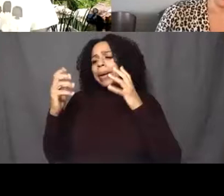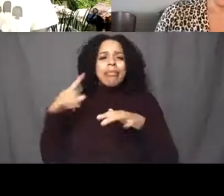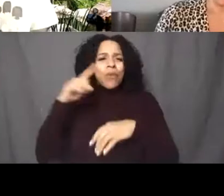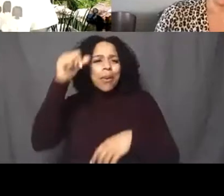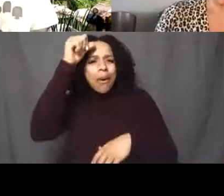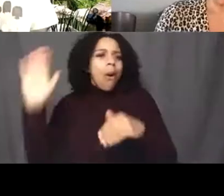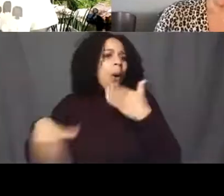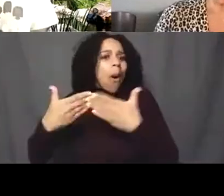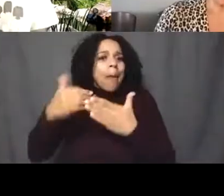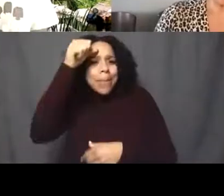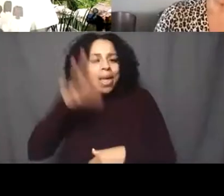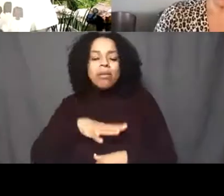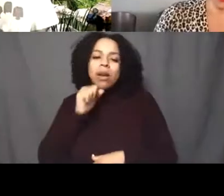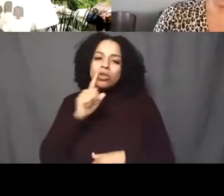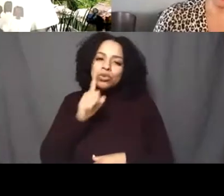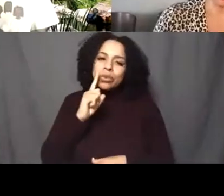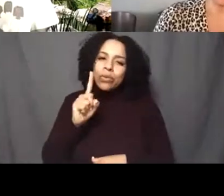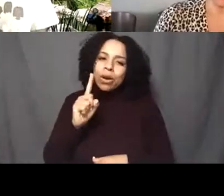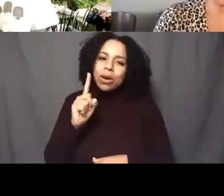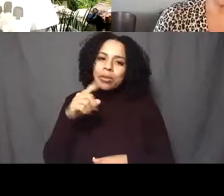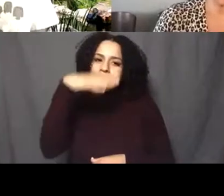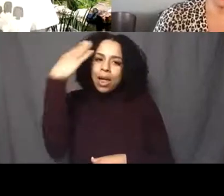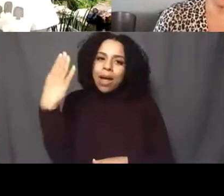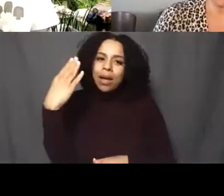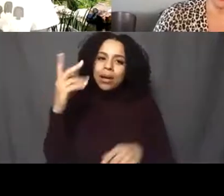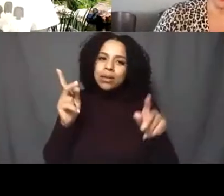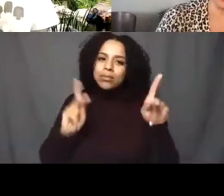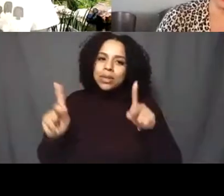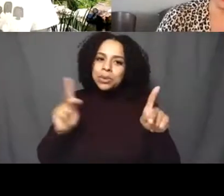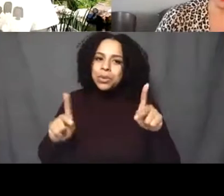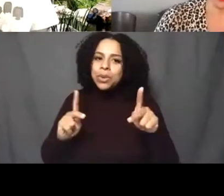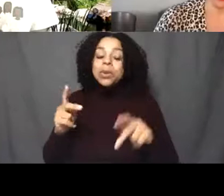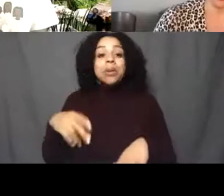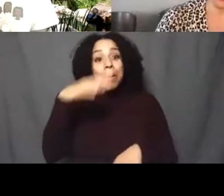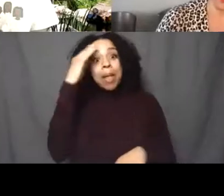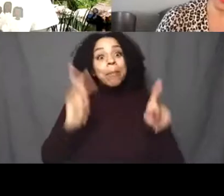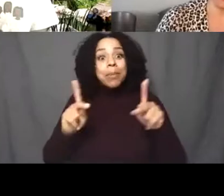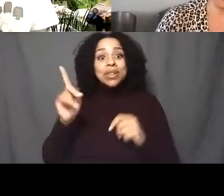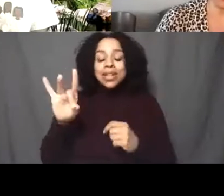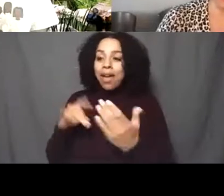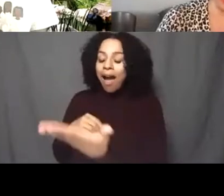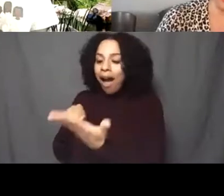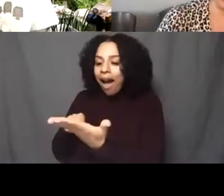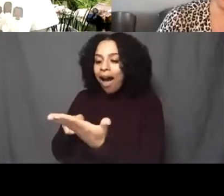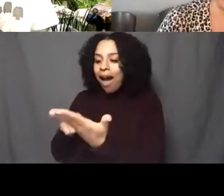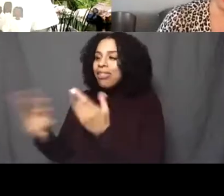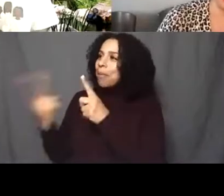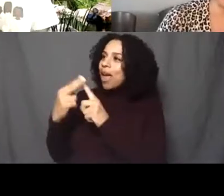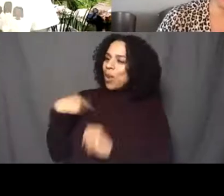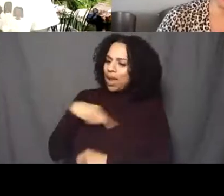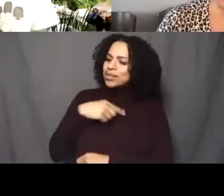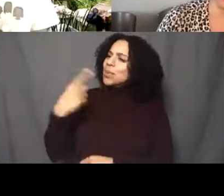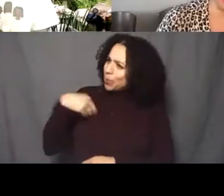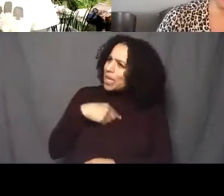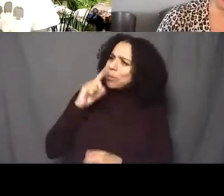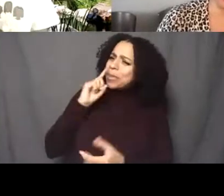words. And said, those words do apply to us. And we do believe in equality of men, and we're going to fight for that. And